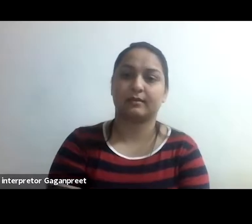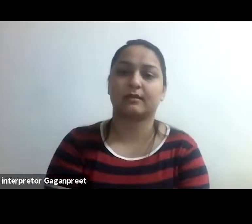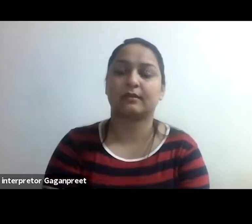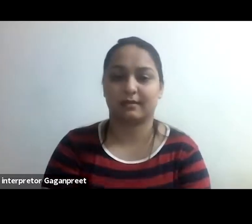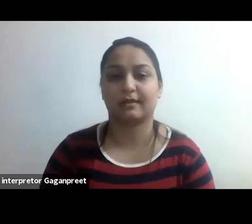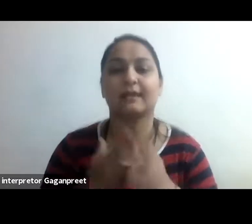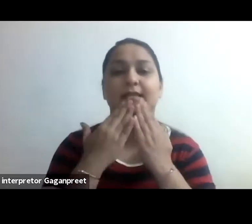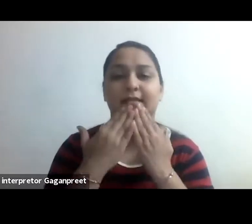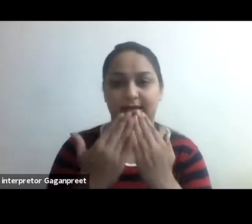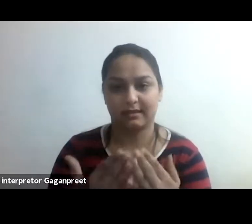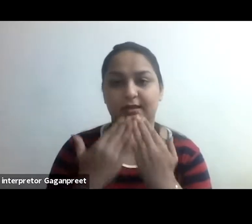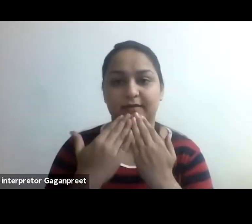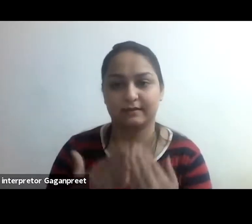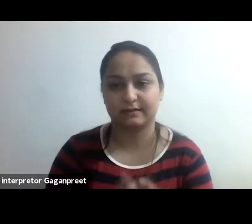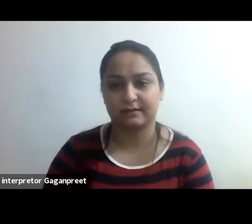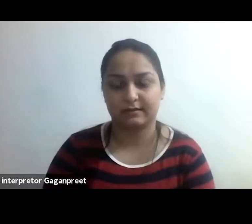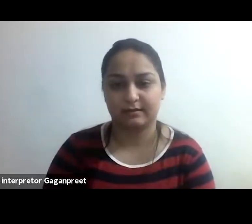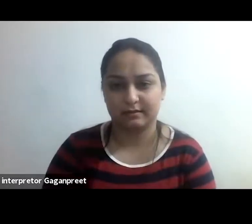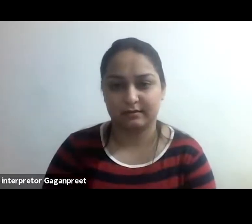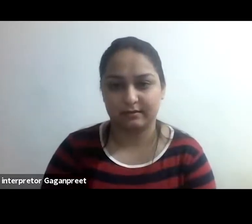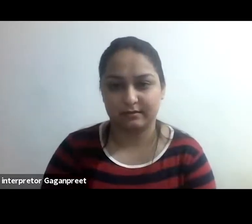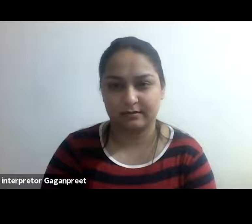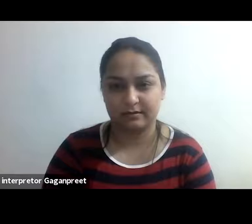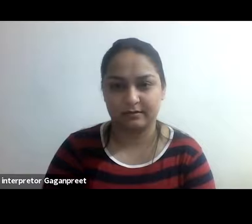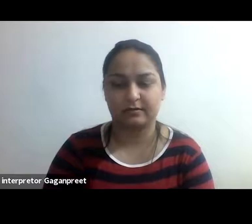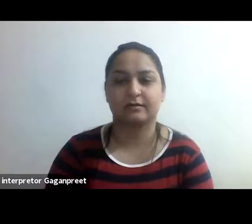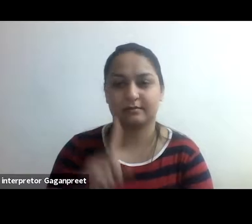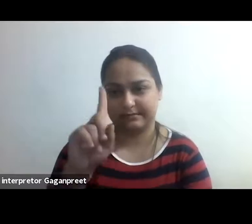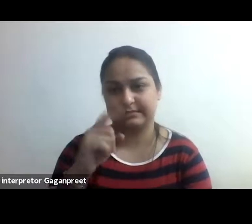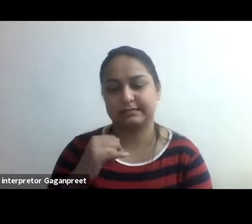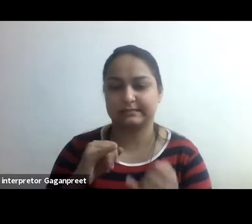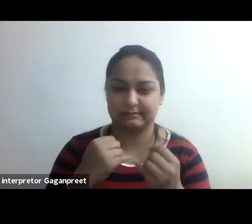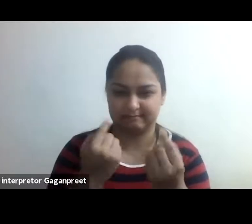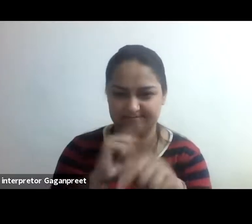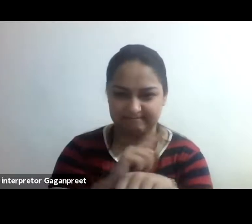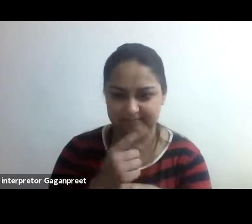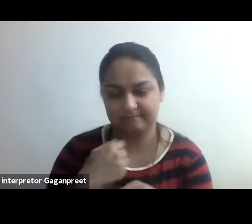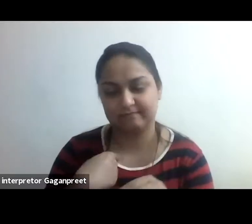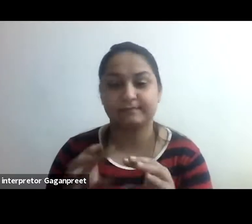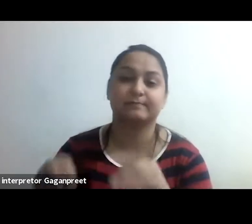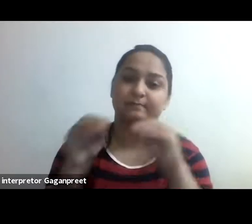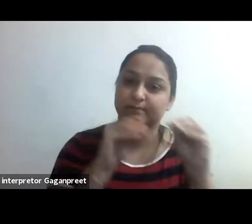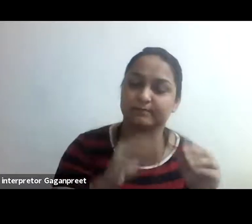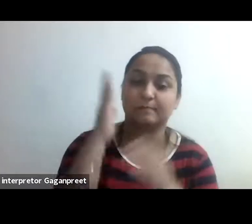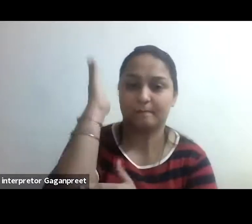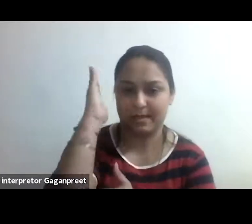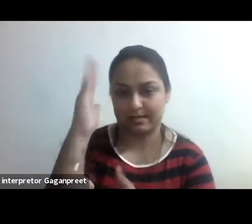Thanks, Shreya. Just a second, I'll switch to the presentation.